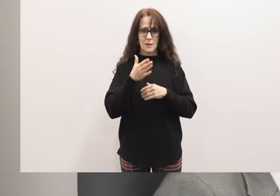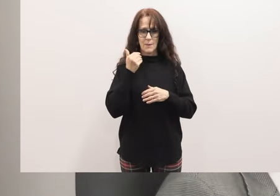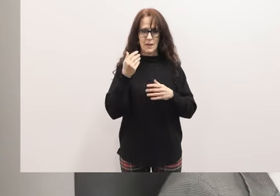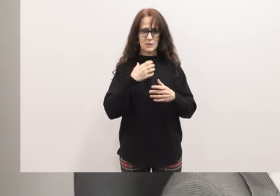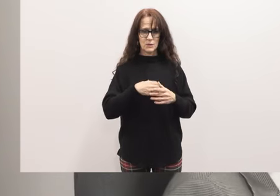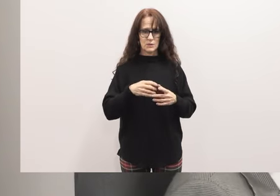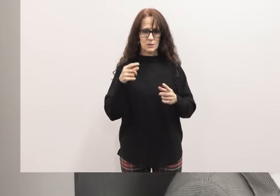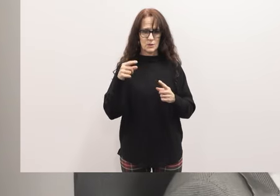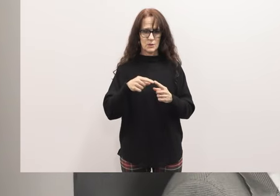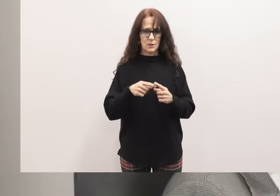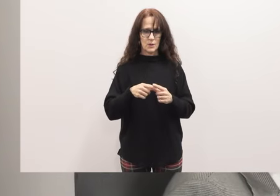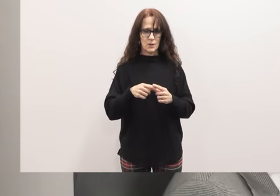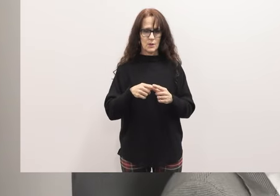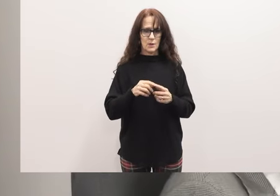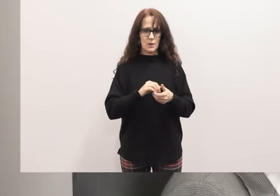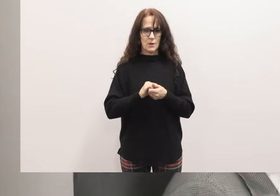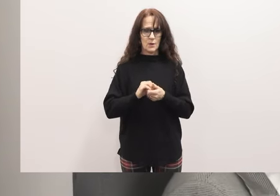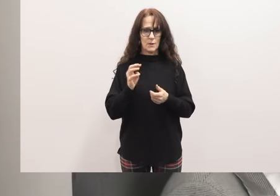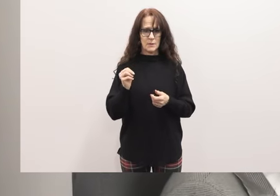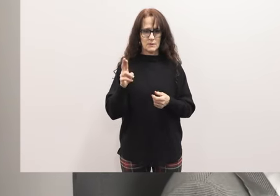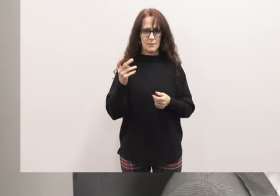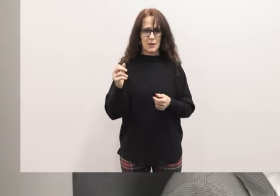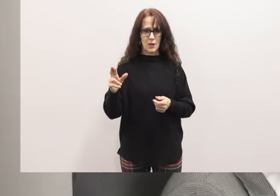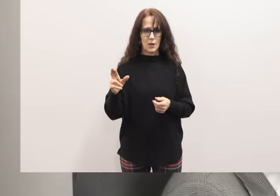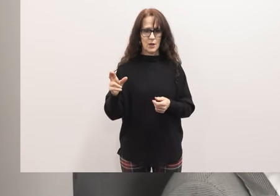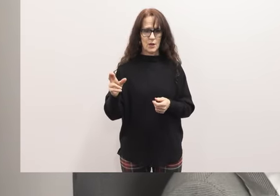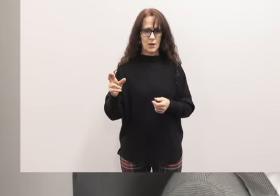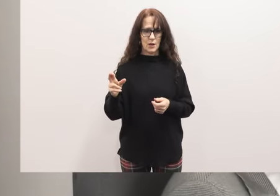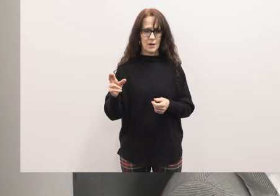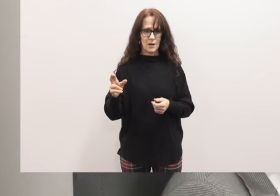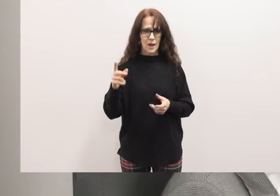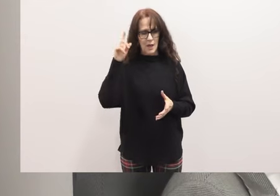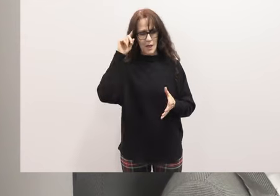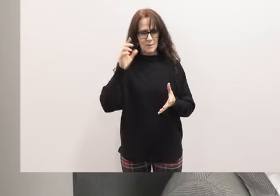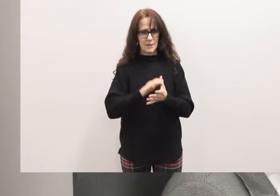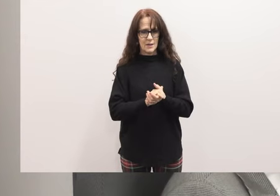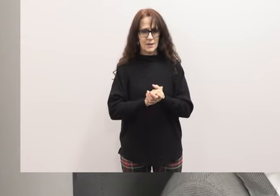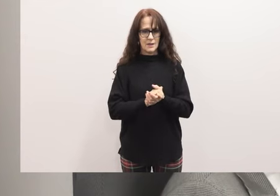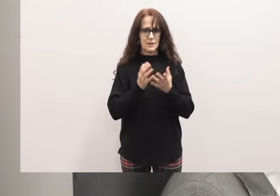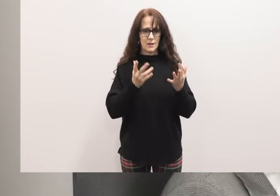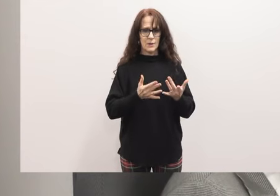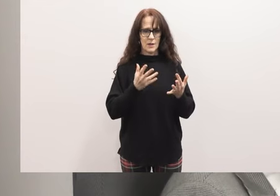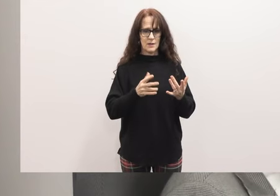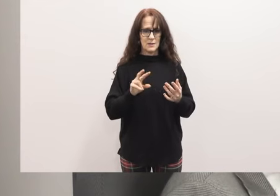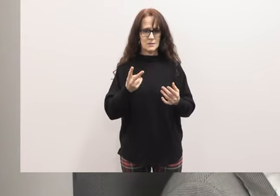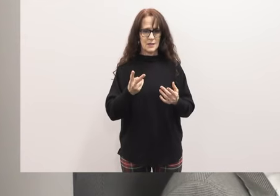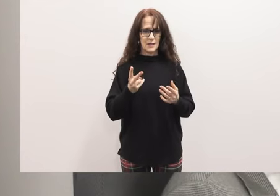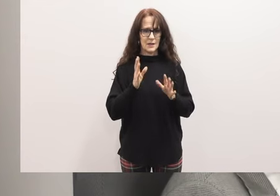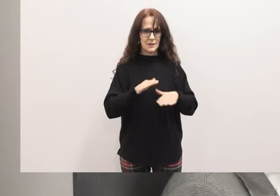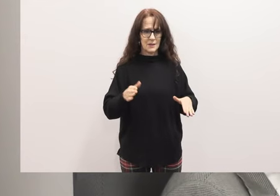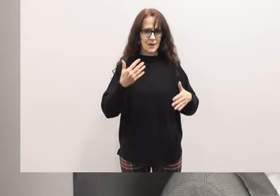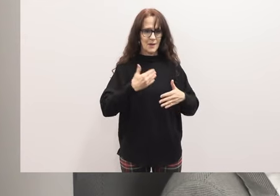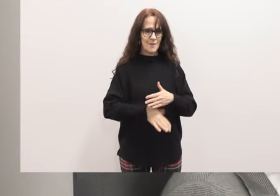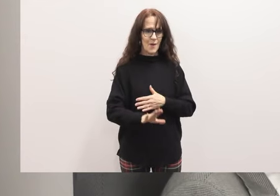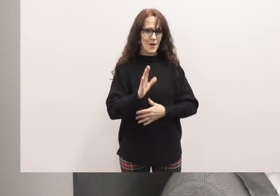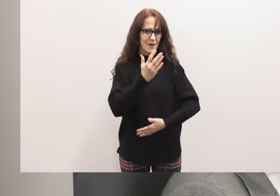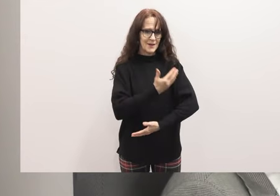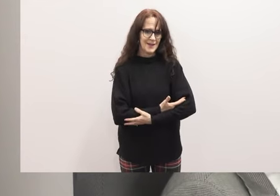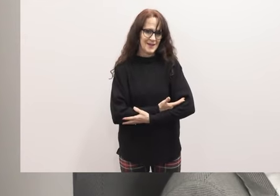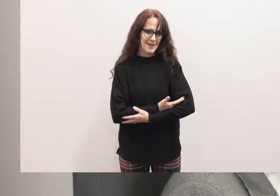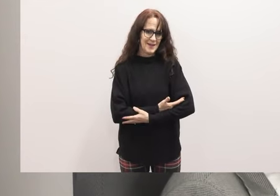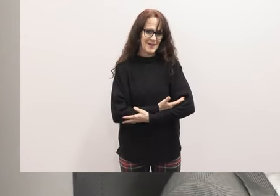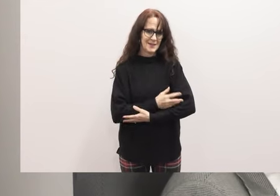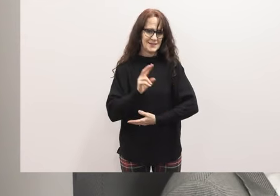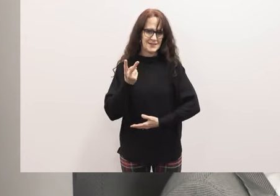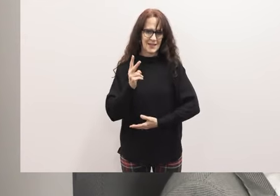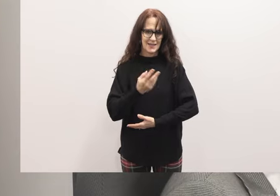to our colleague, Mr. Miller. And I believe he's waiting on his second child to be born. So